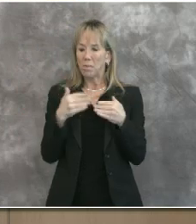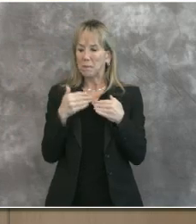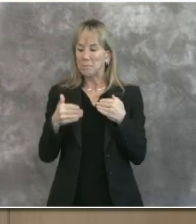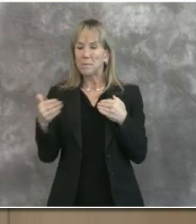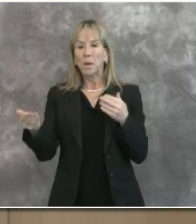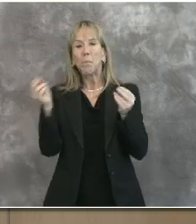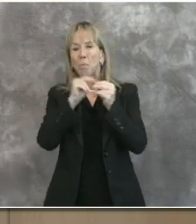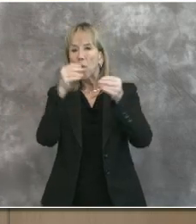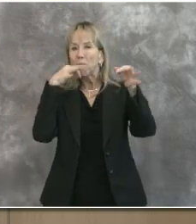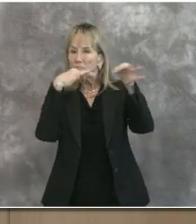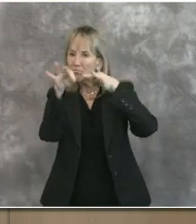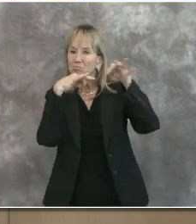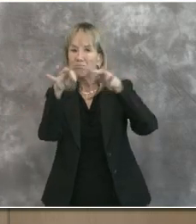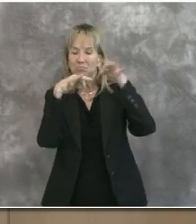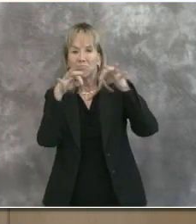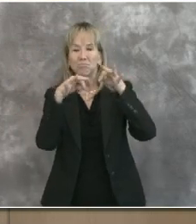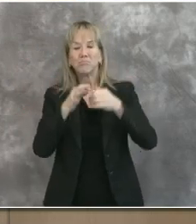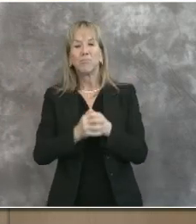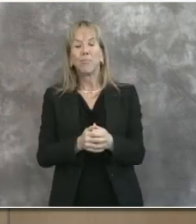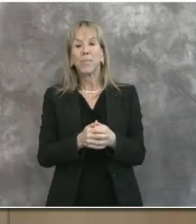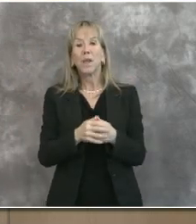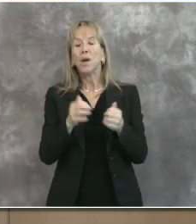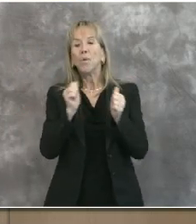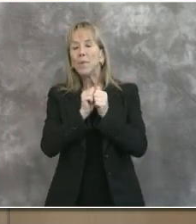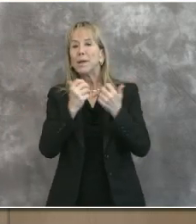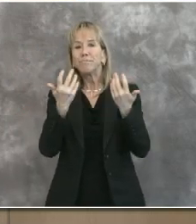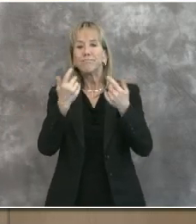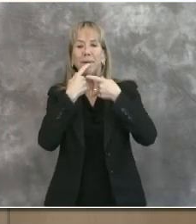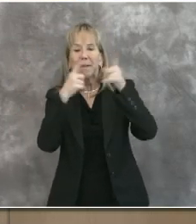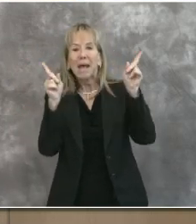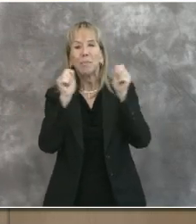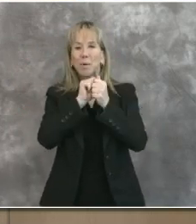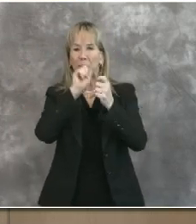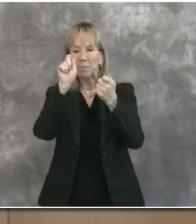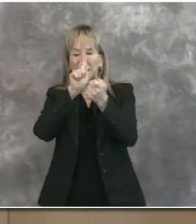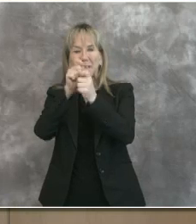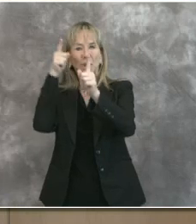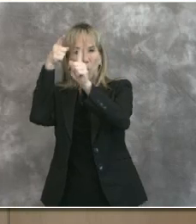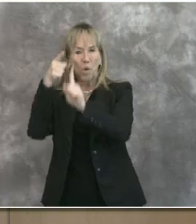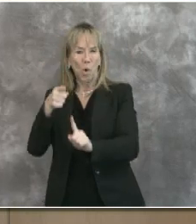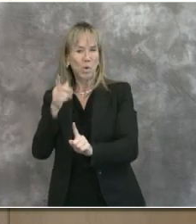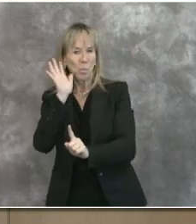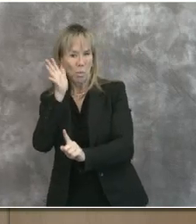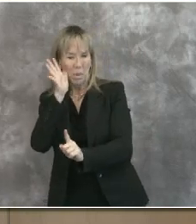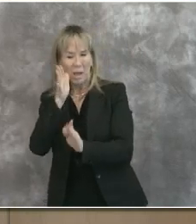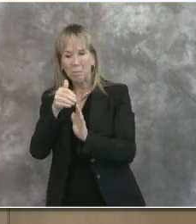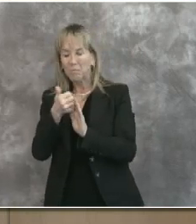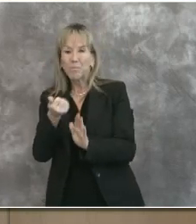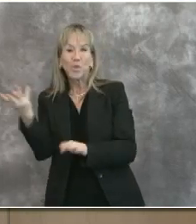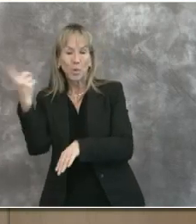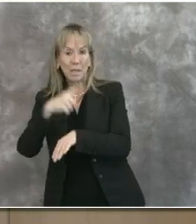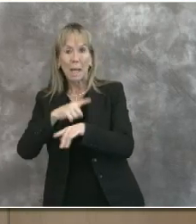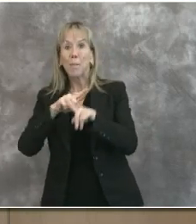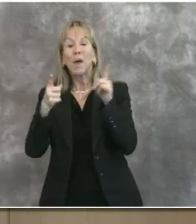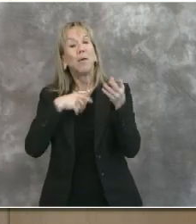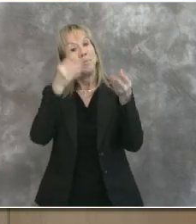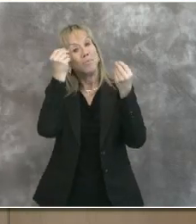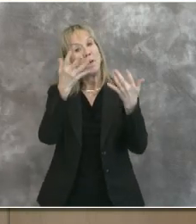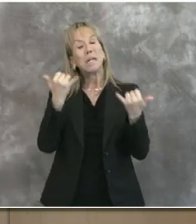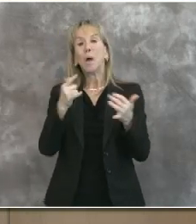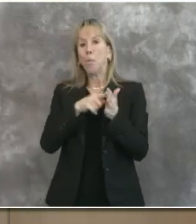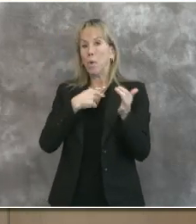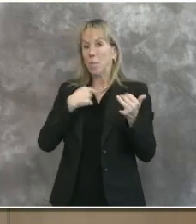detailed announcement with specific goals and metrics, but right now I want to give you a quick update on the things and the general direction we're working